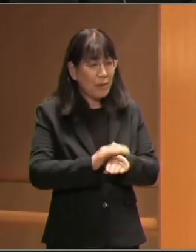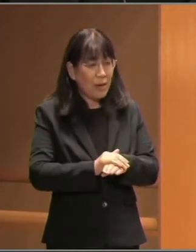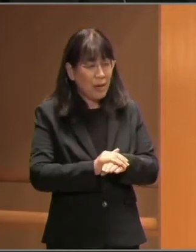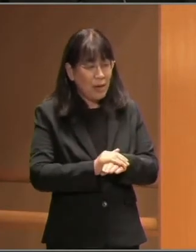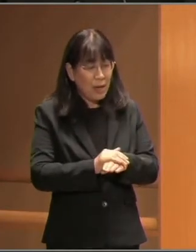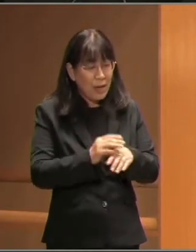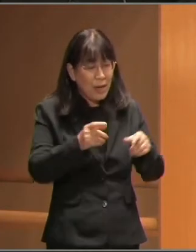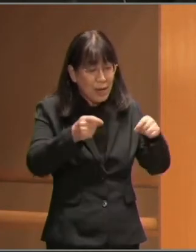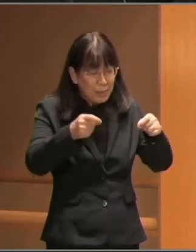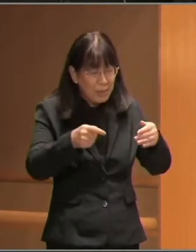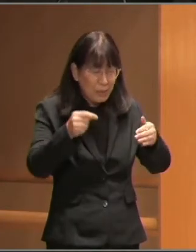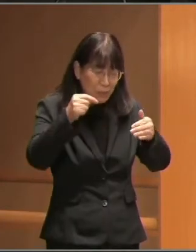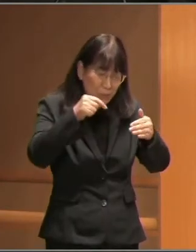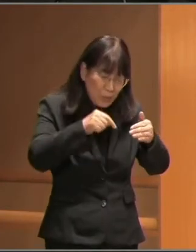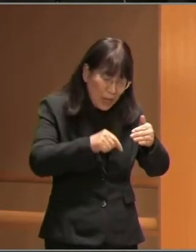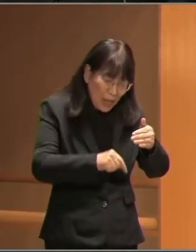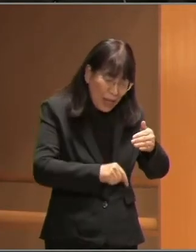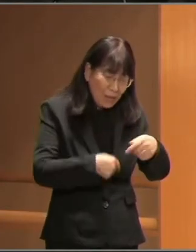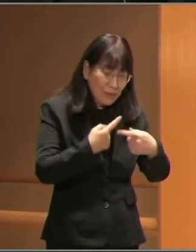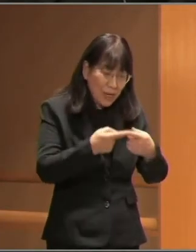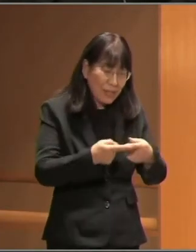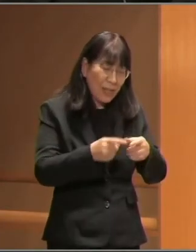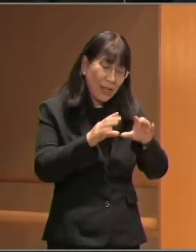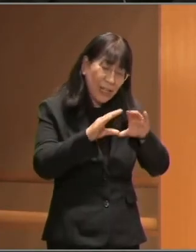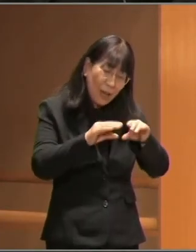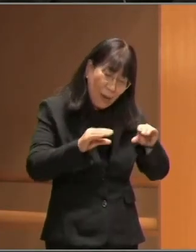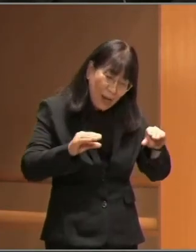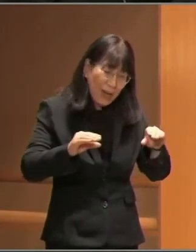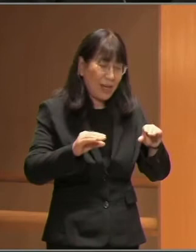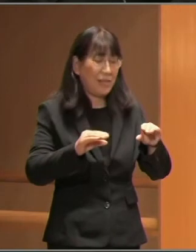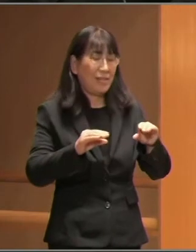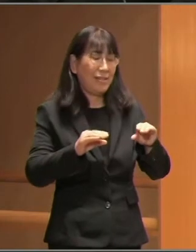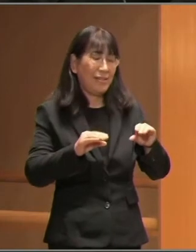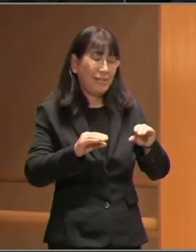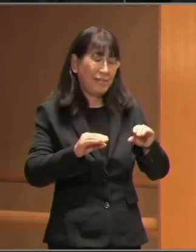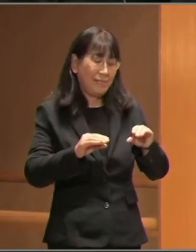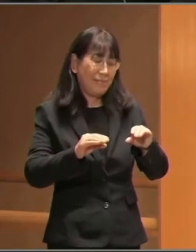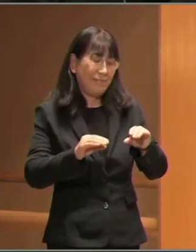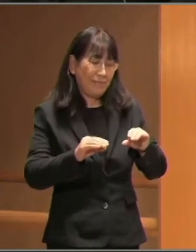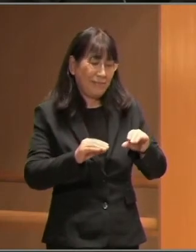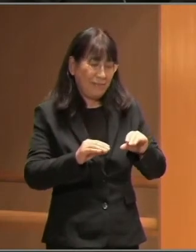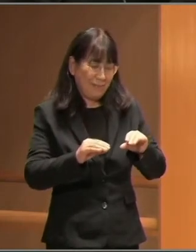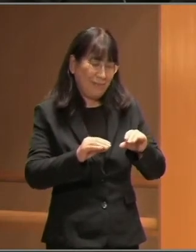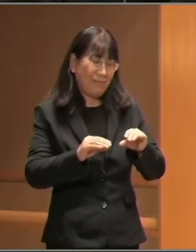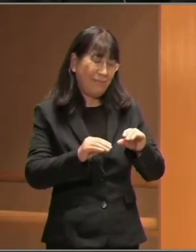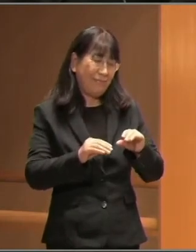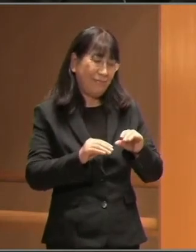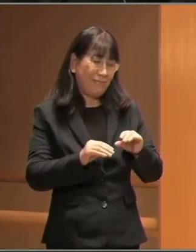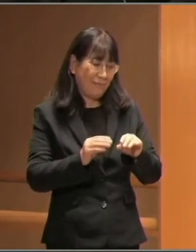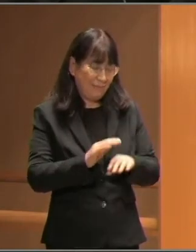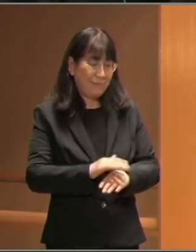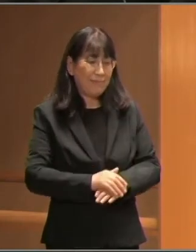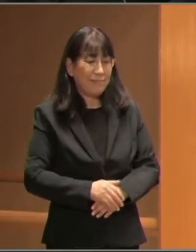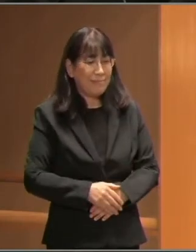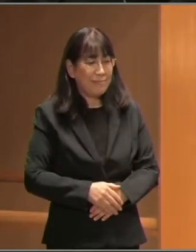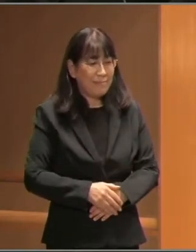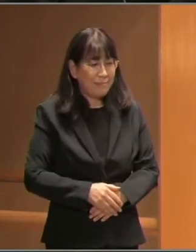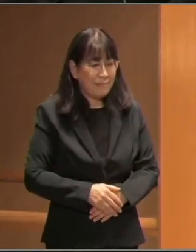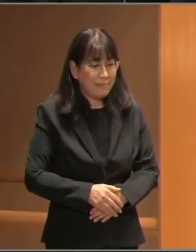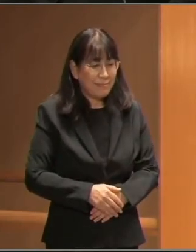go down and be absorbed, and you really be able to come with the very gentle, mild